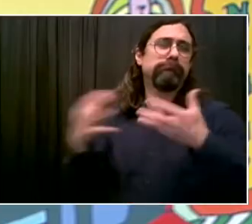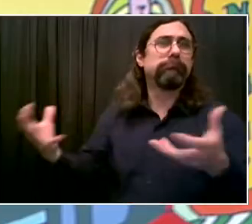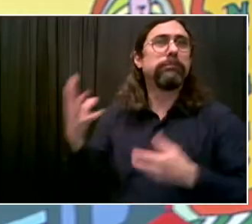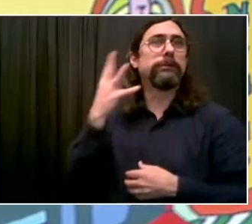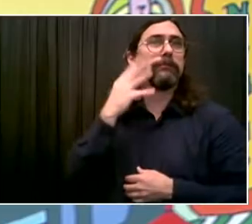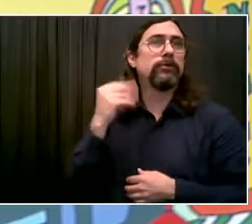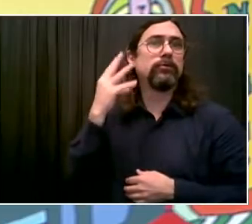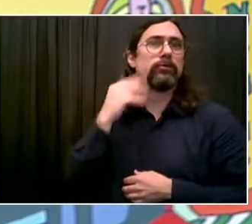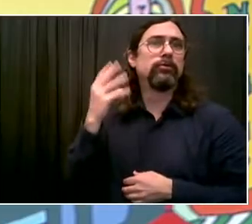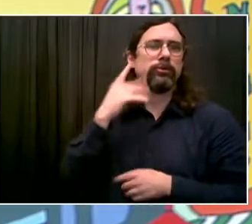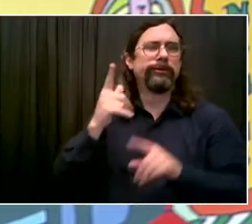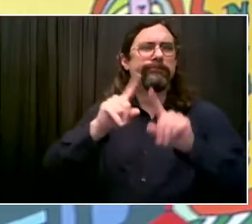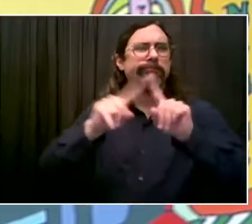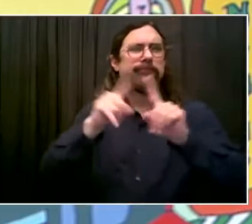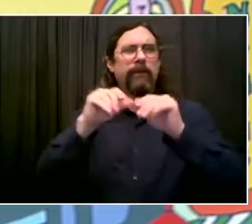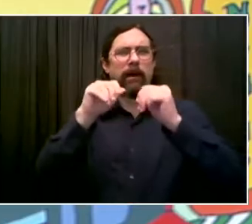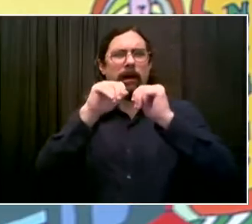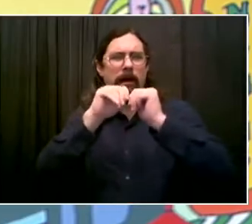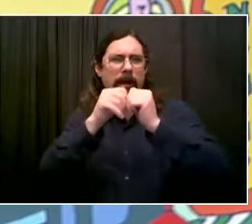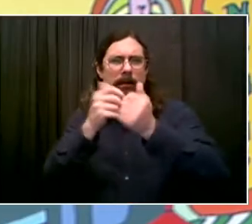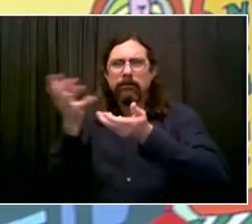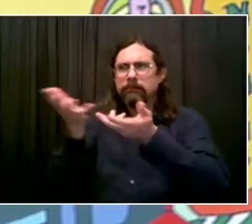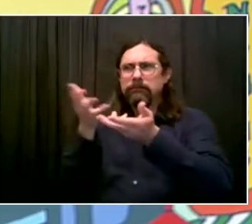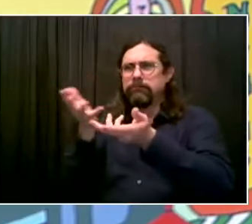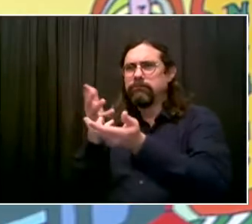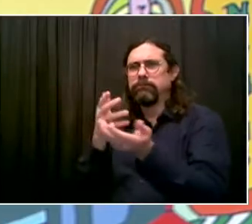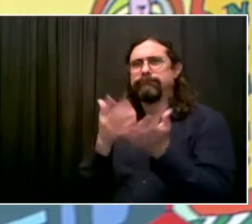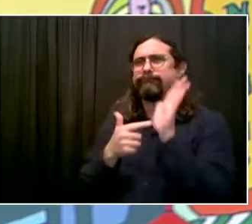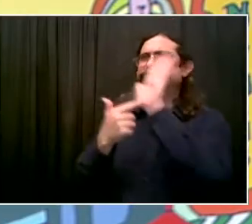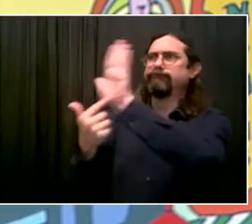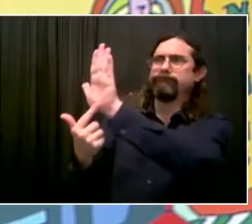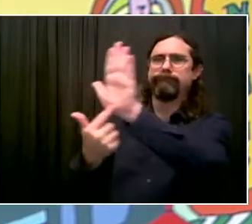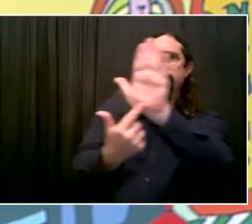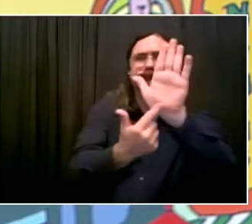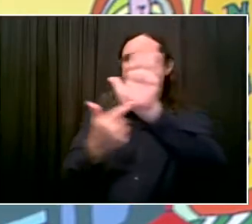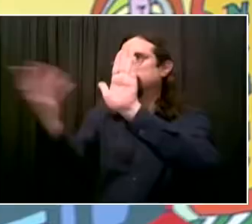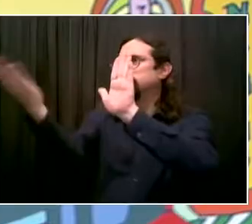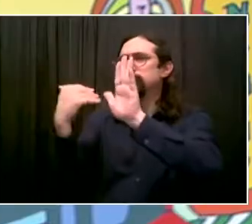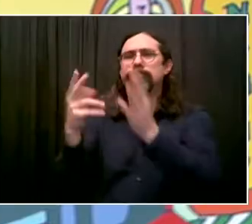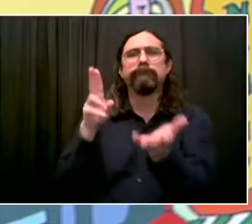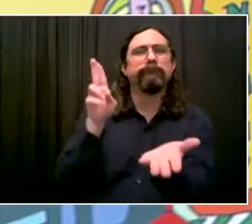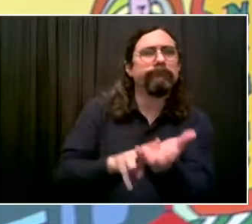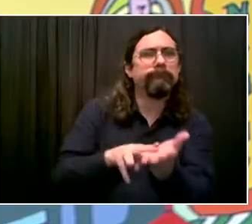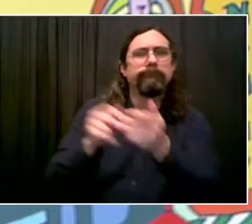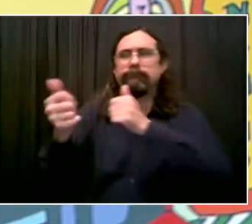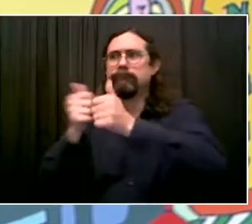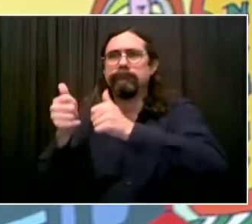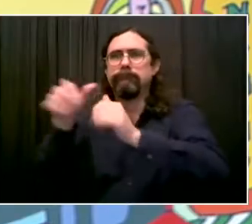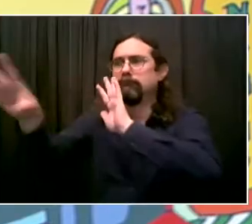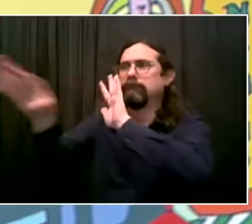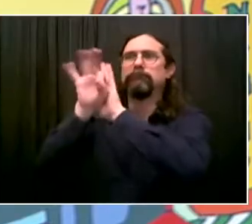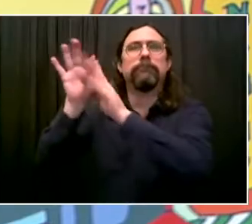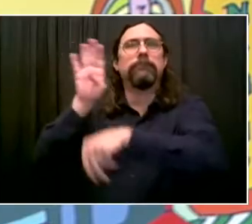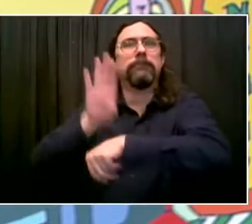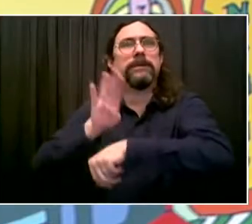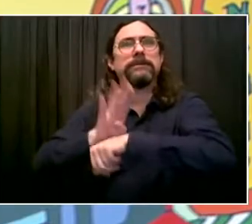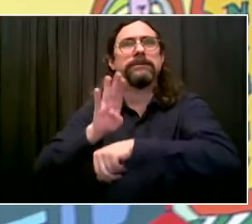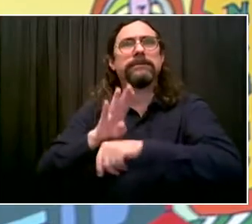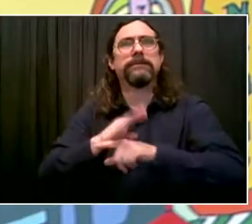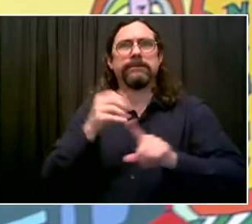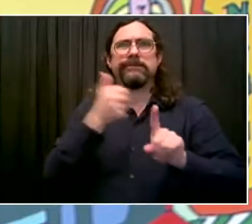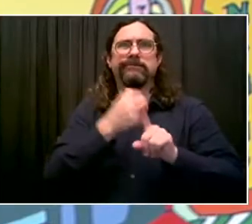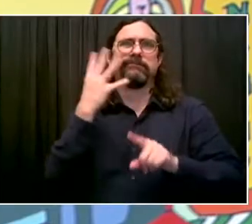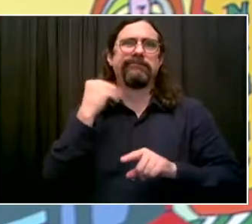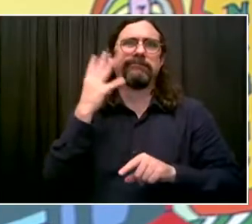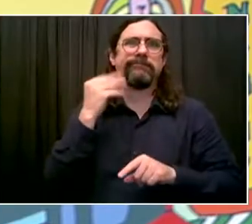more MWBEs, creating new rules that actually level the playing field and create opportunity. This is an example of